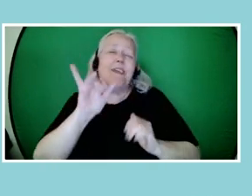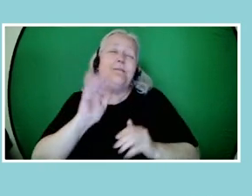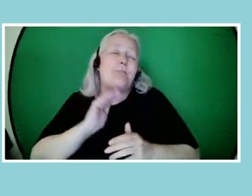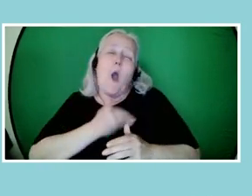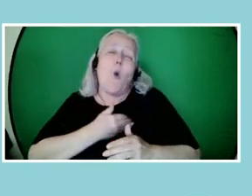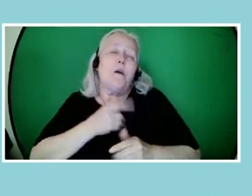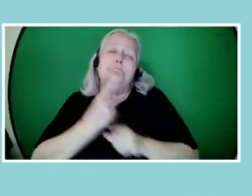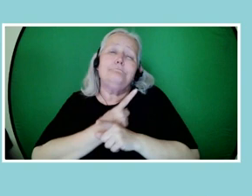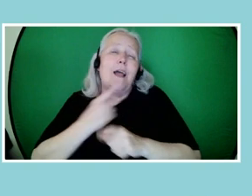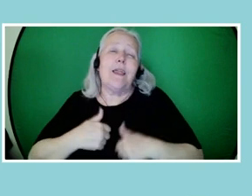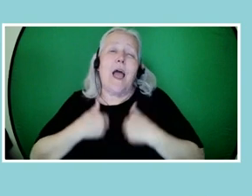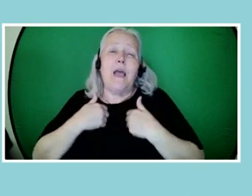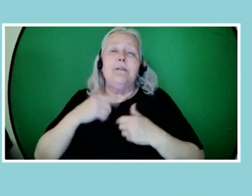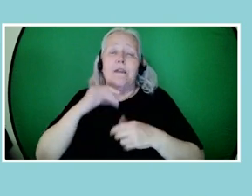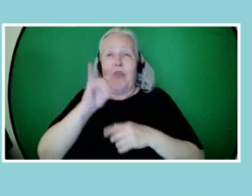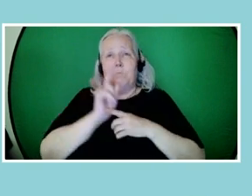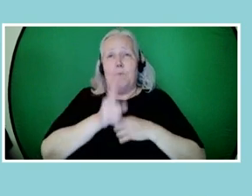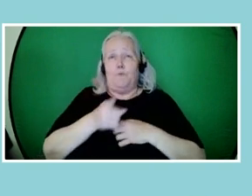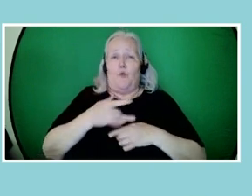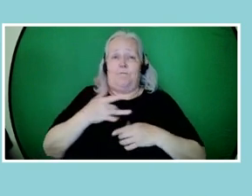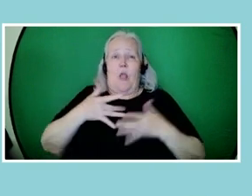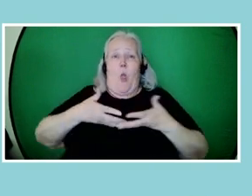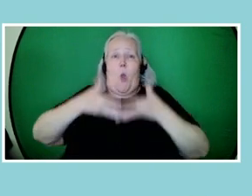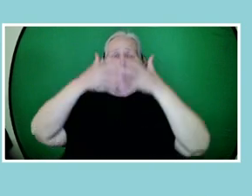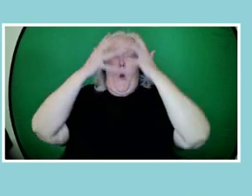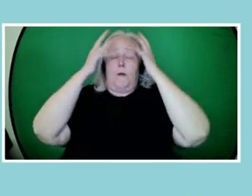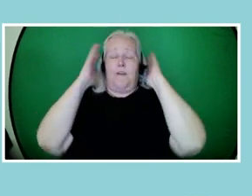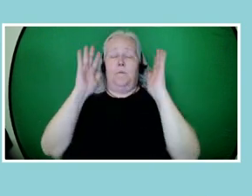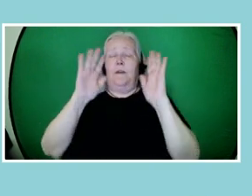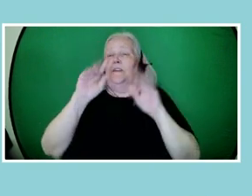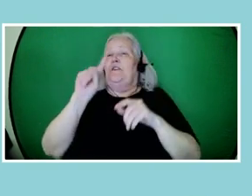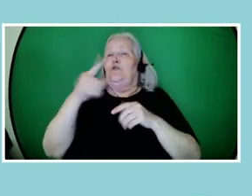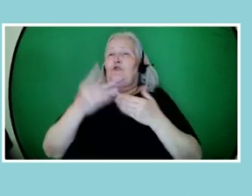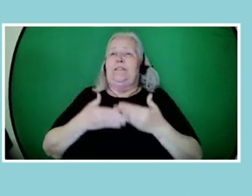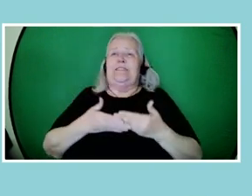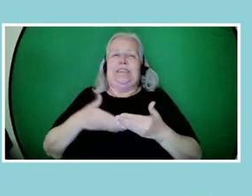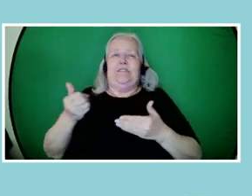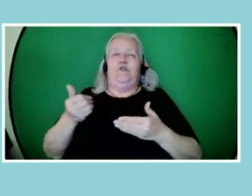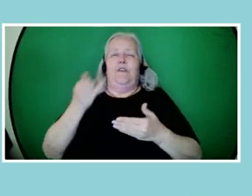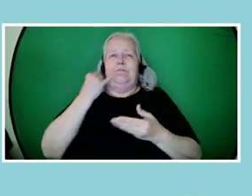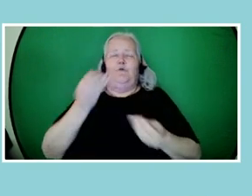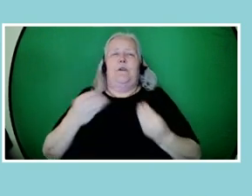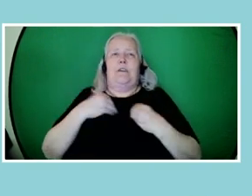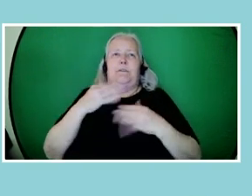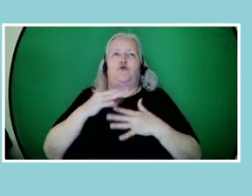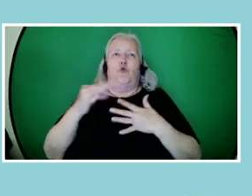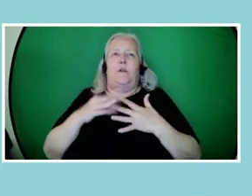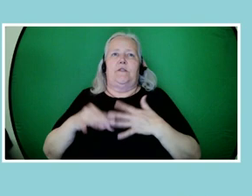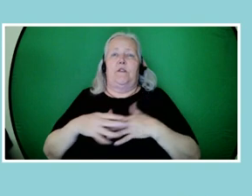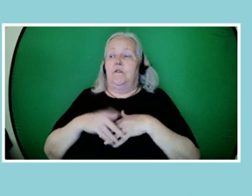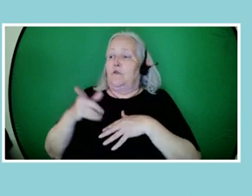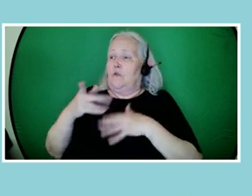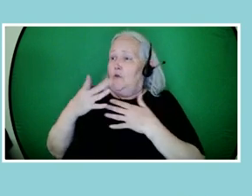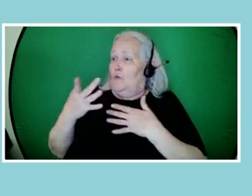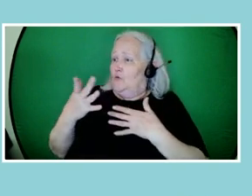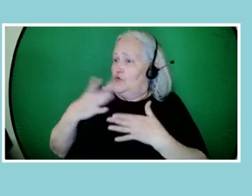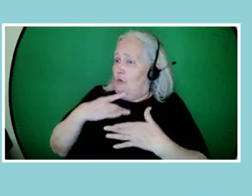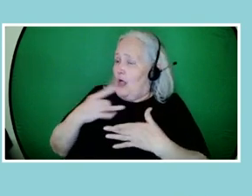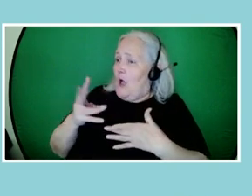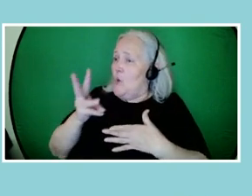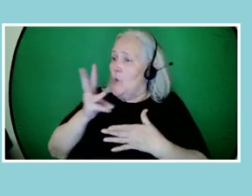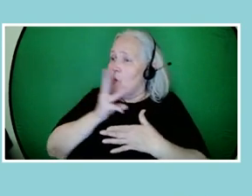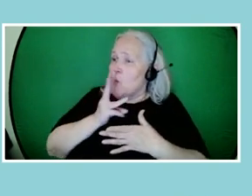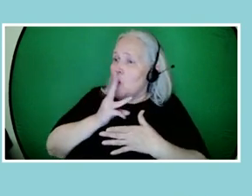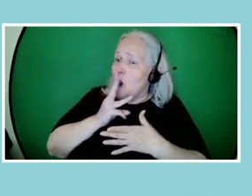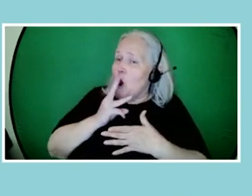feel overwhelmed, it's so much easier to have options. Would you like a glass of water, or would